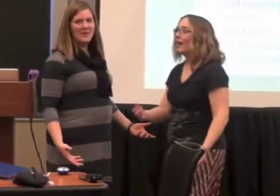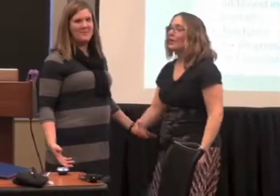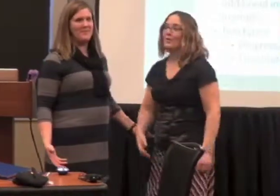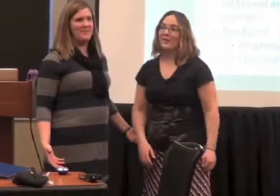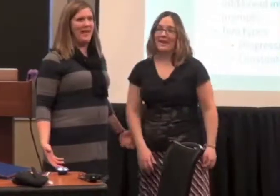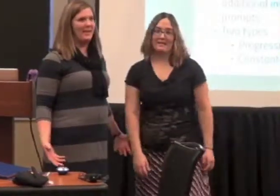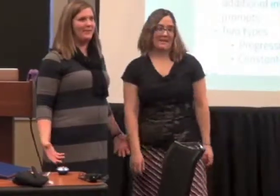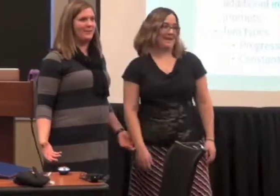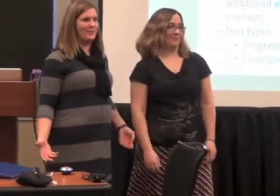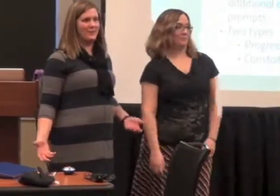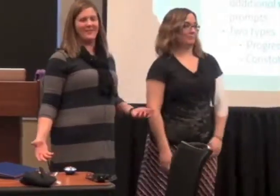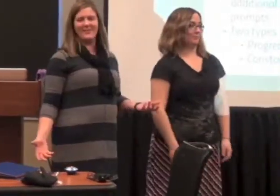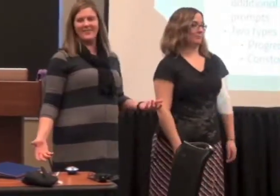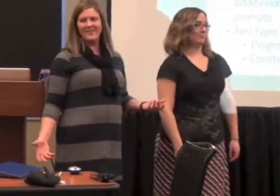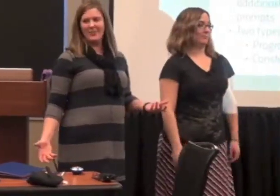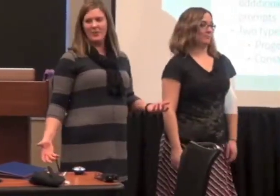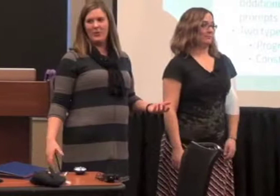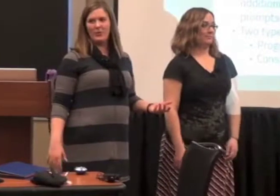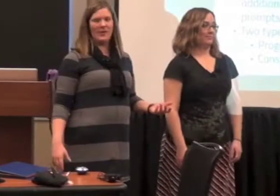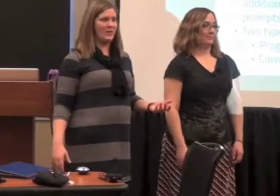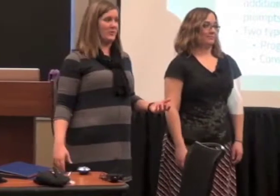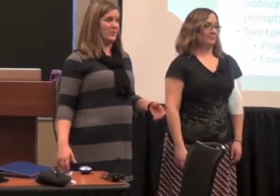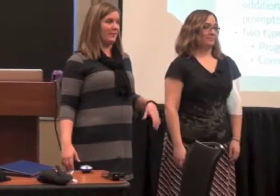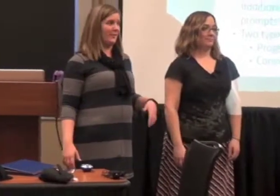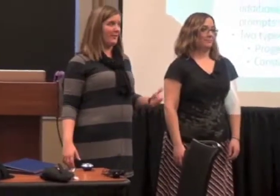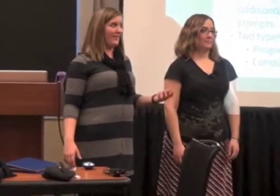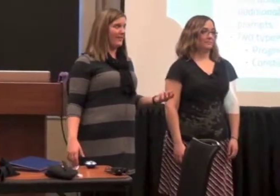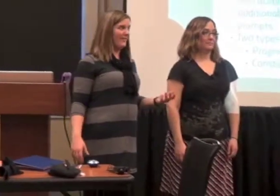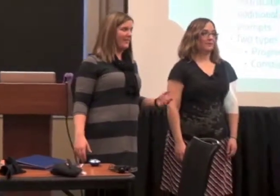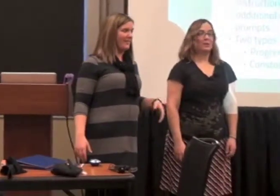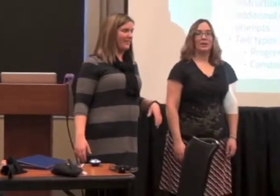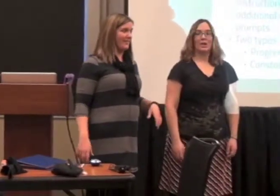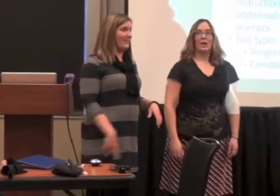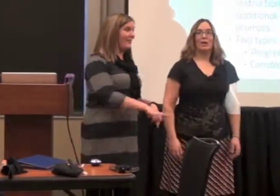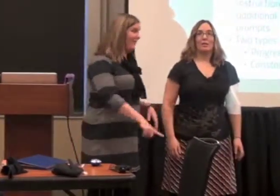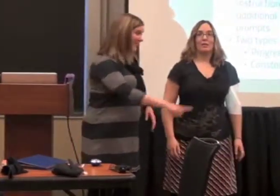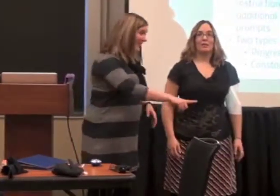How do I you fade fade a that? verbal? What do I go to? Guh?